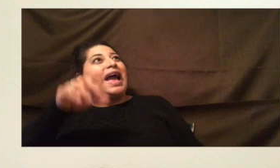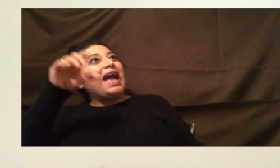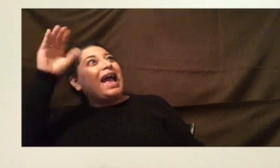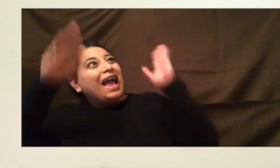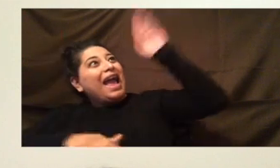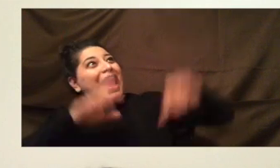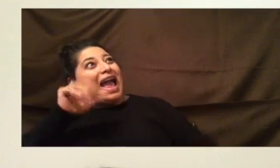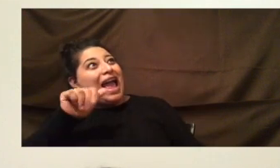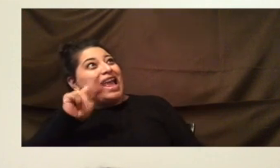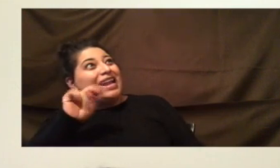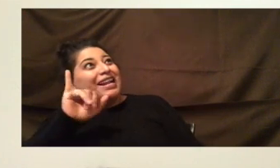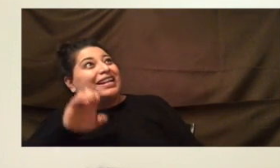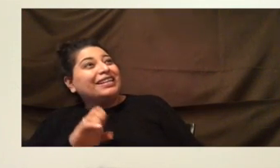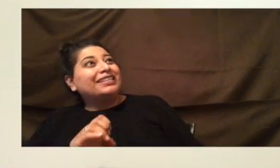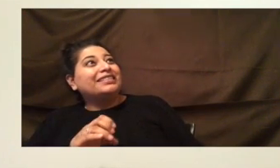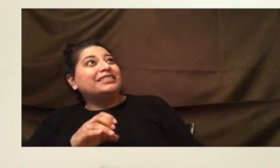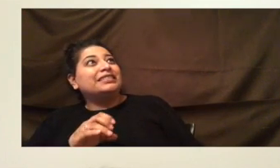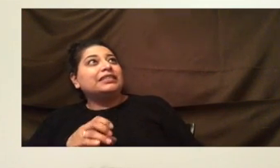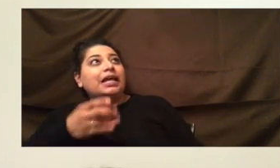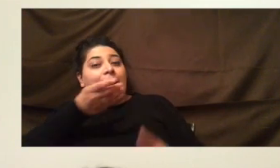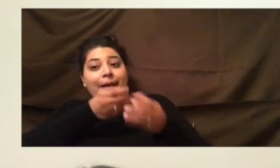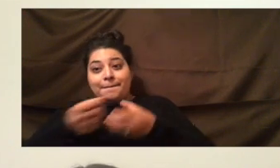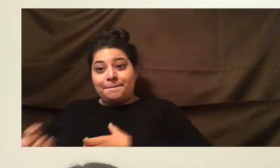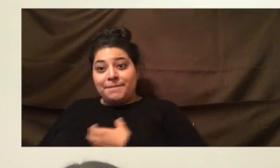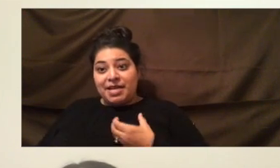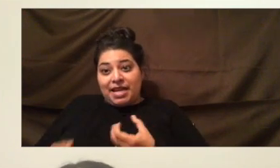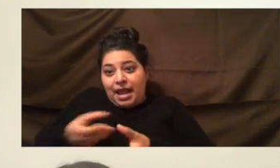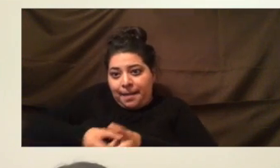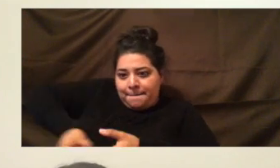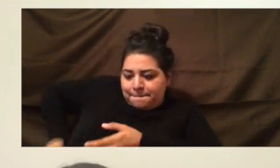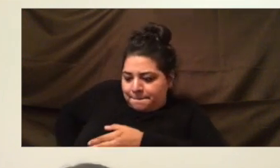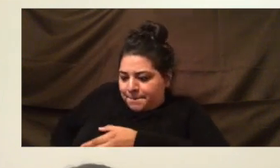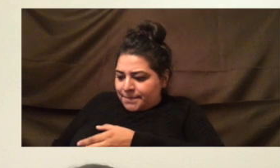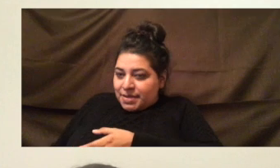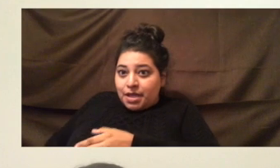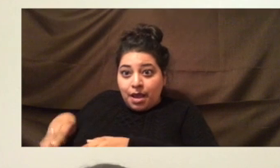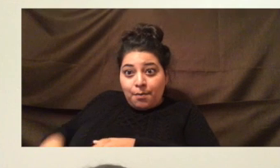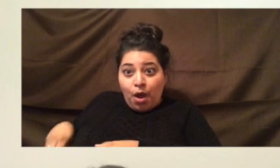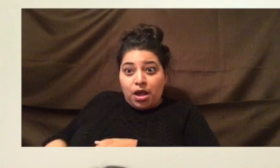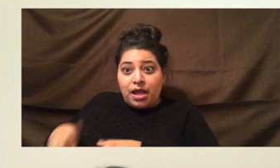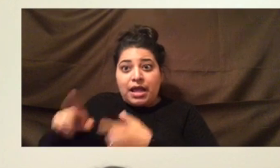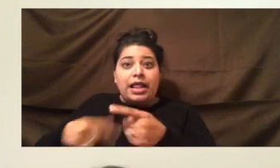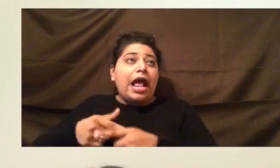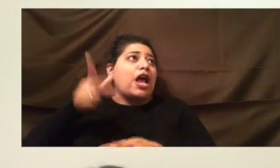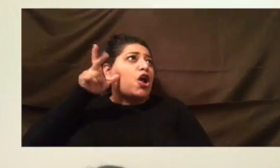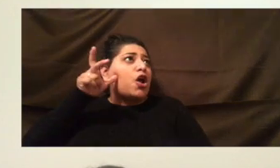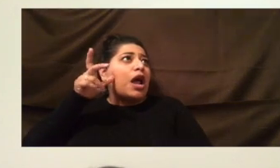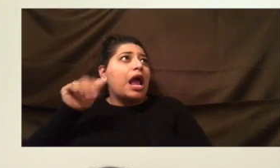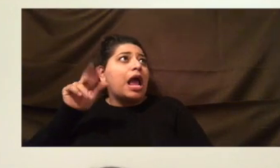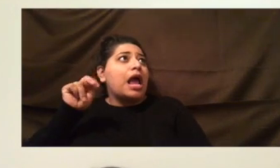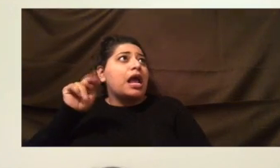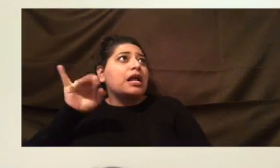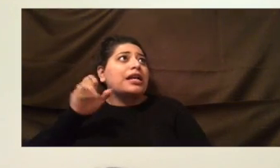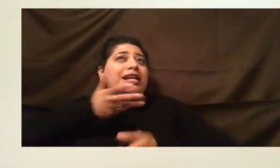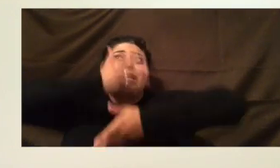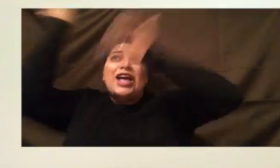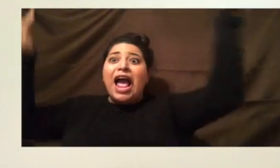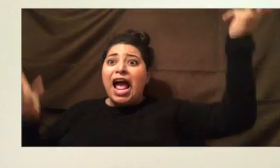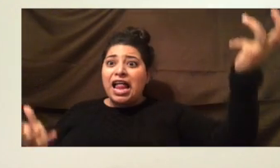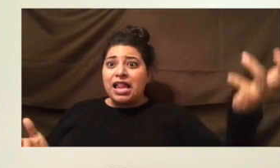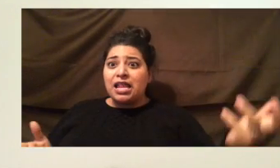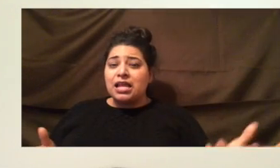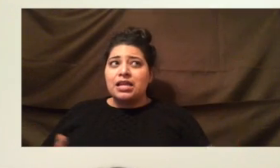her, Jack muttered. He stuffed the gold medallion into his jeans pocket. Then he heard Annie shriek.